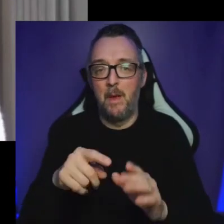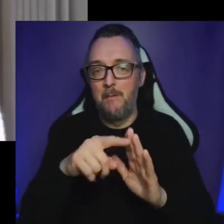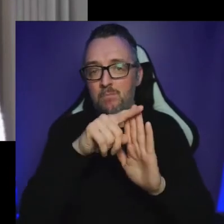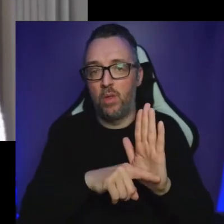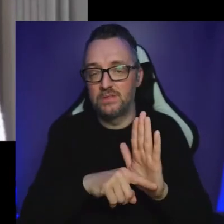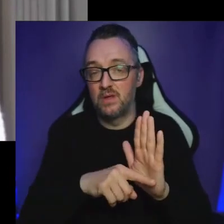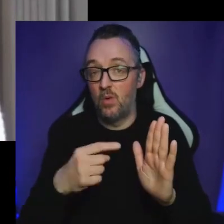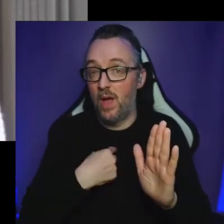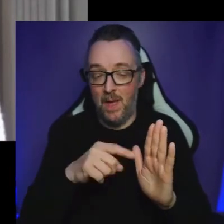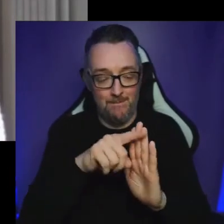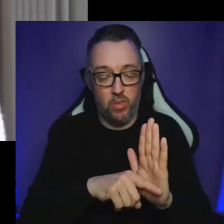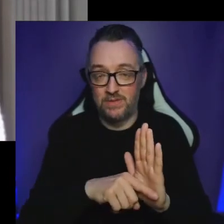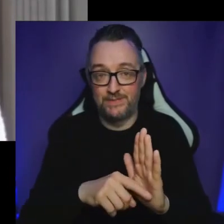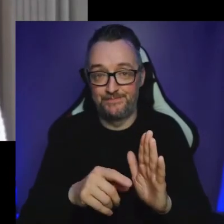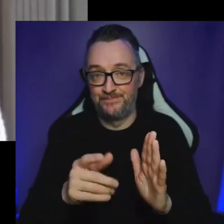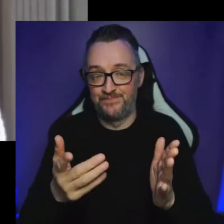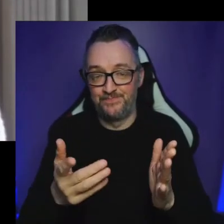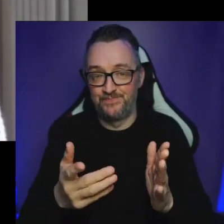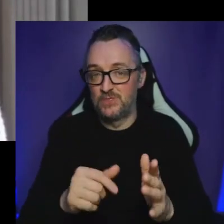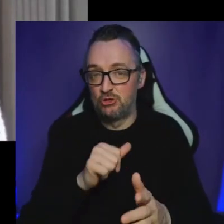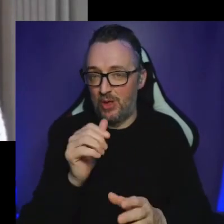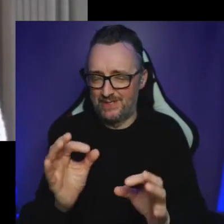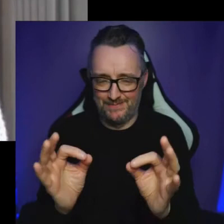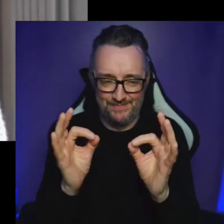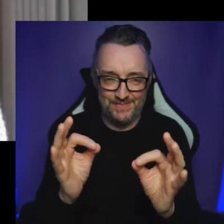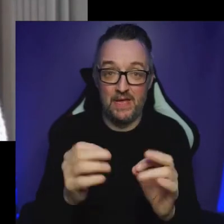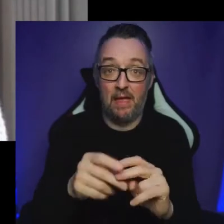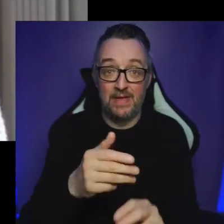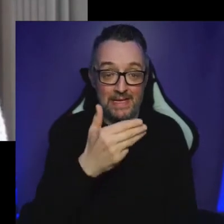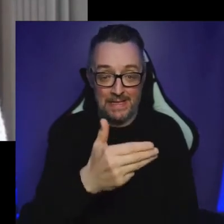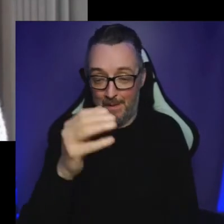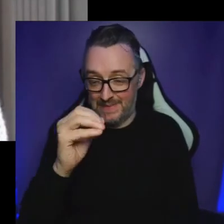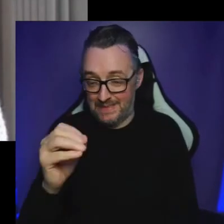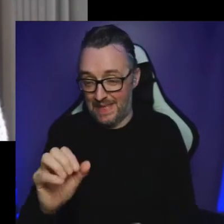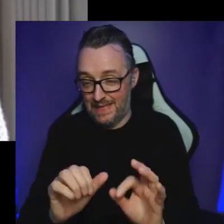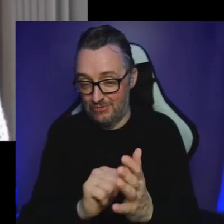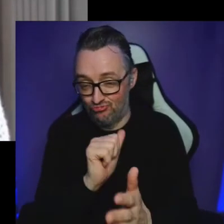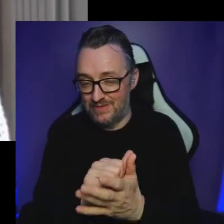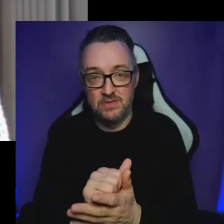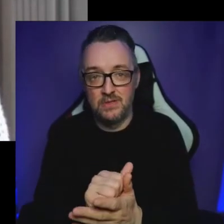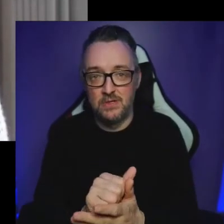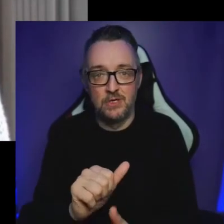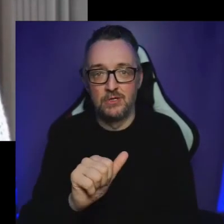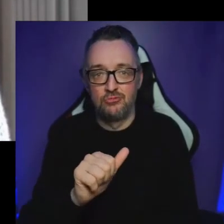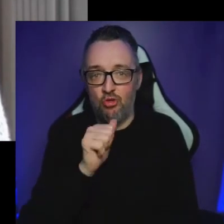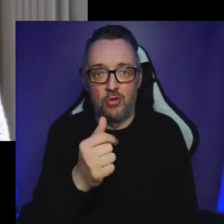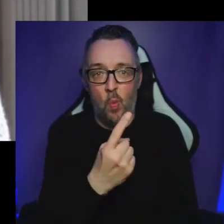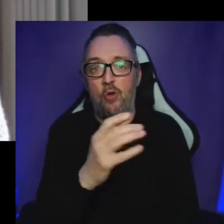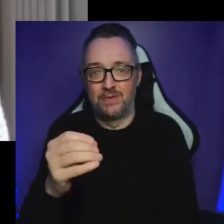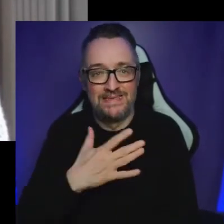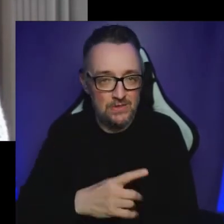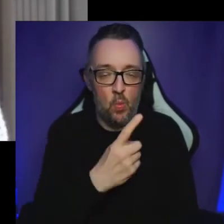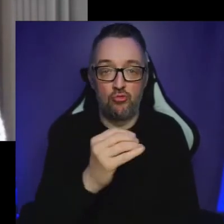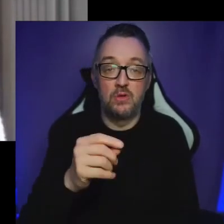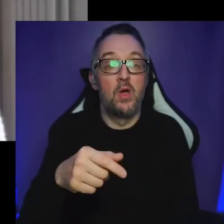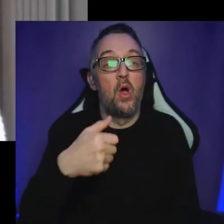because it's just not, it's not precise enough. Even if it's 99% accurate, that's not enough. But that will improve